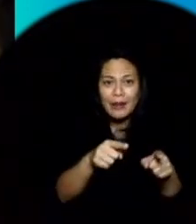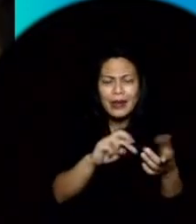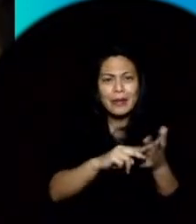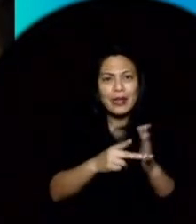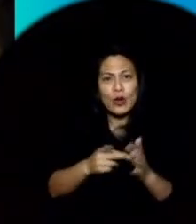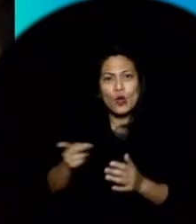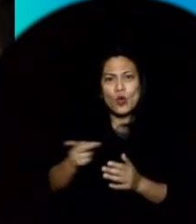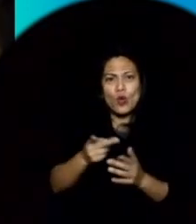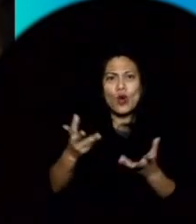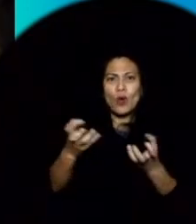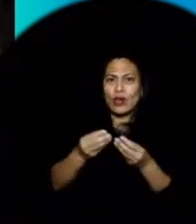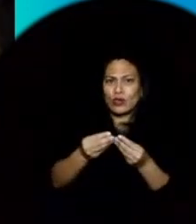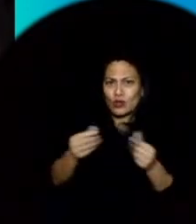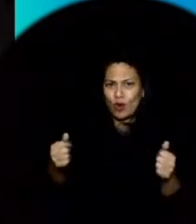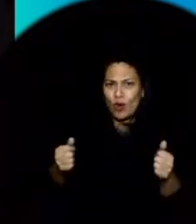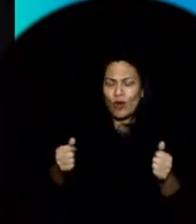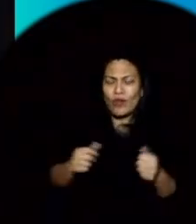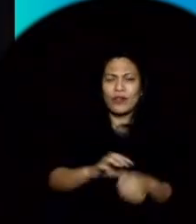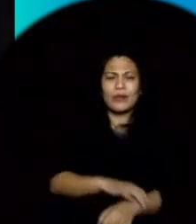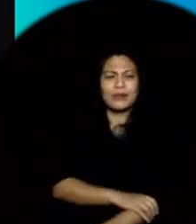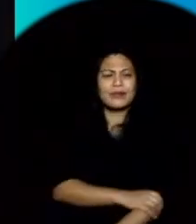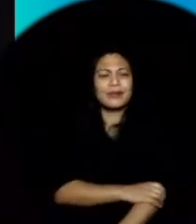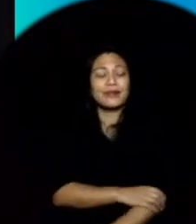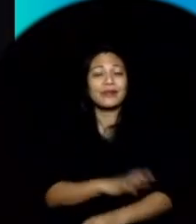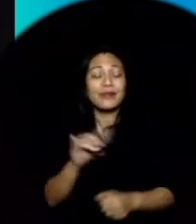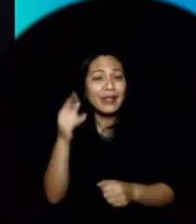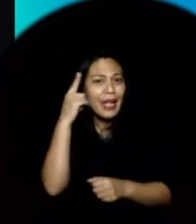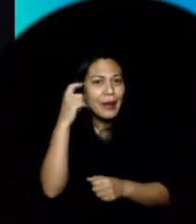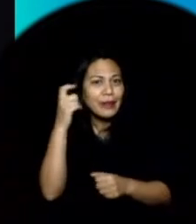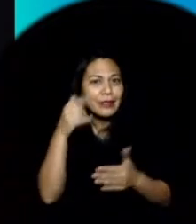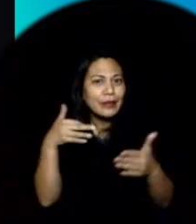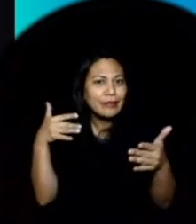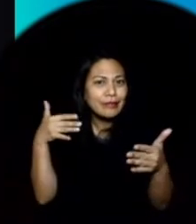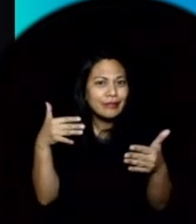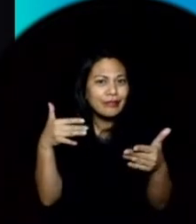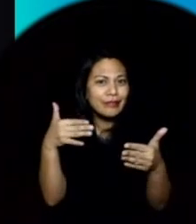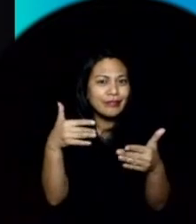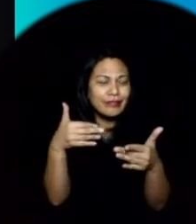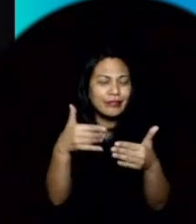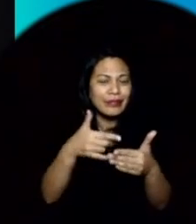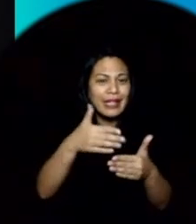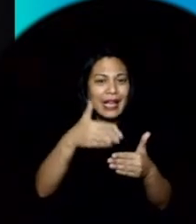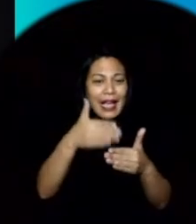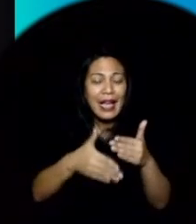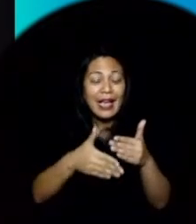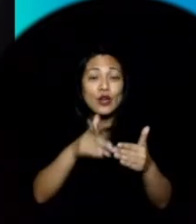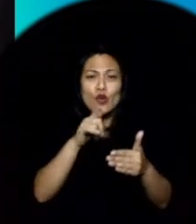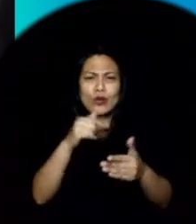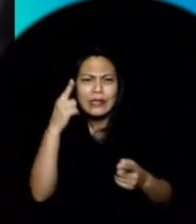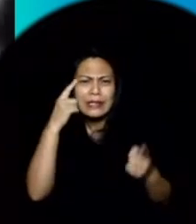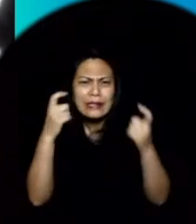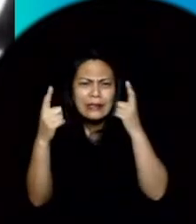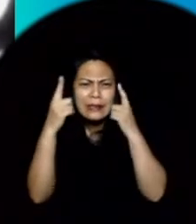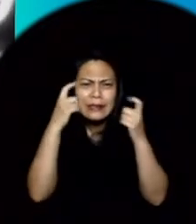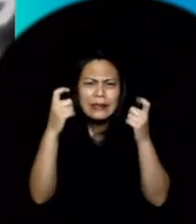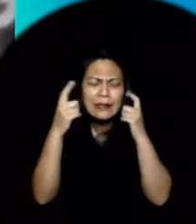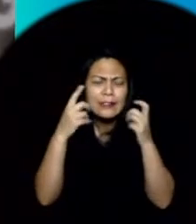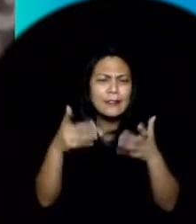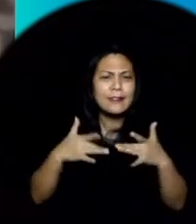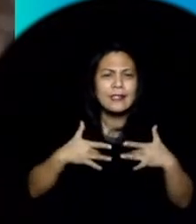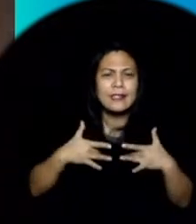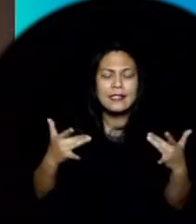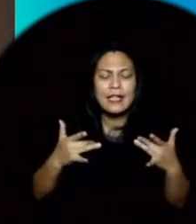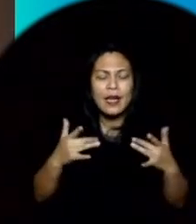Susan to solve the crime. As the mystery draws to its conclusion, the suspects become